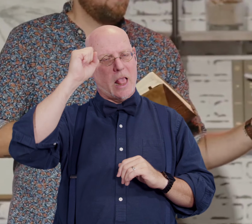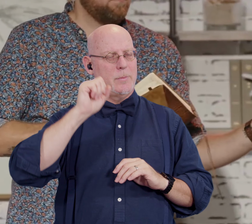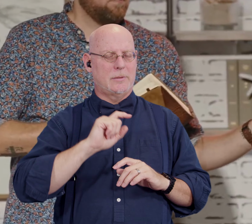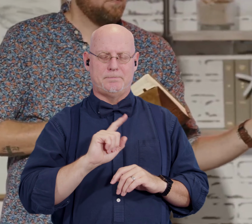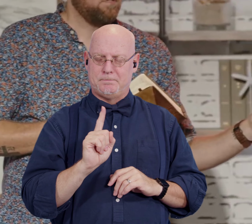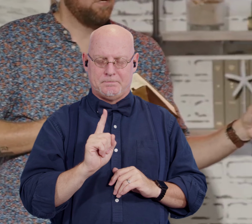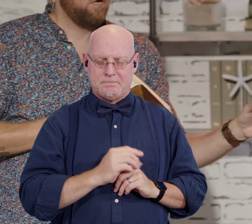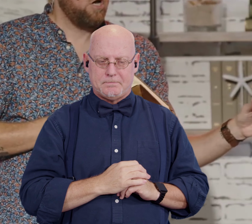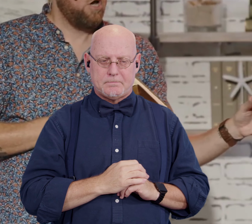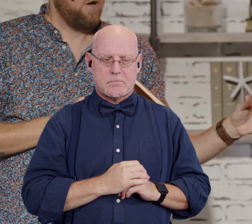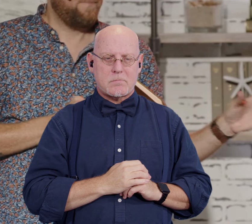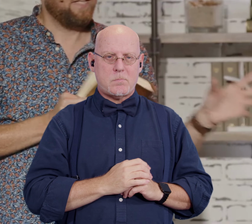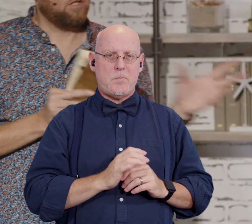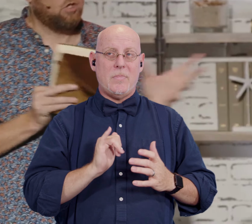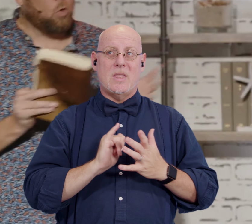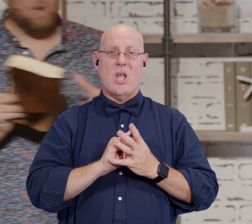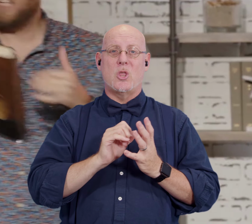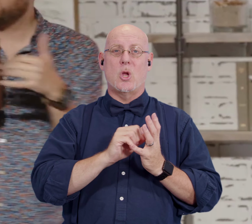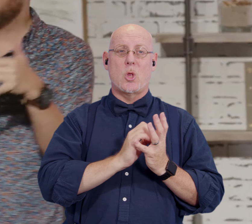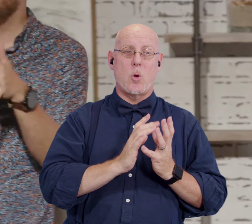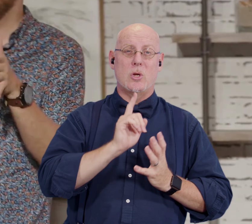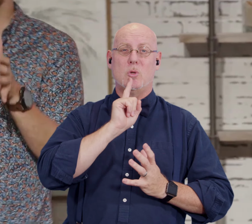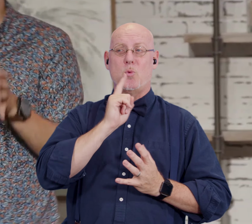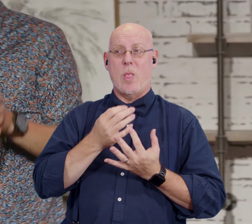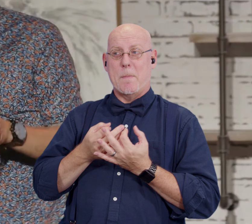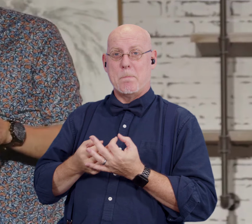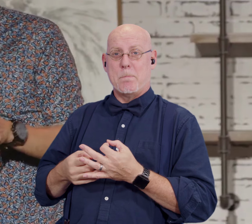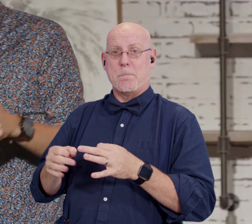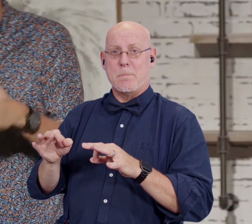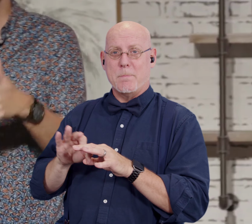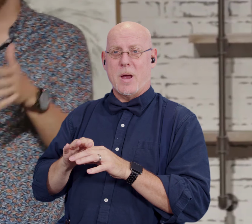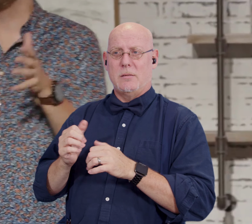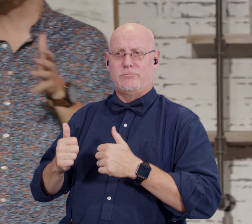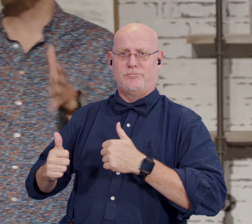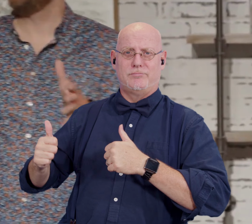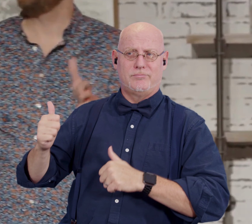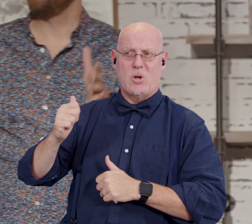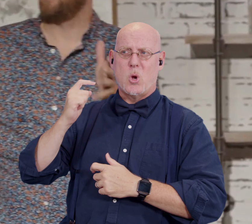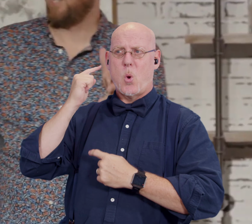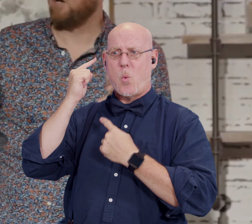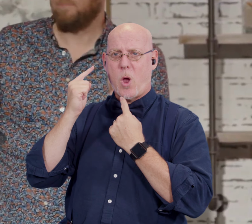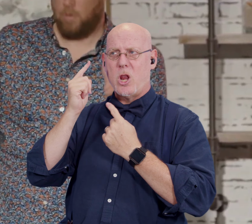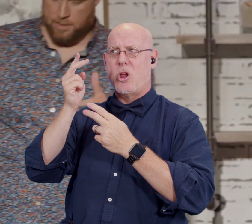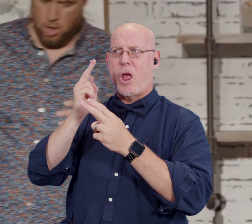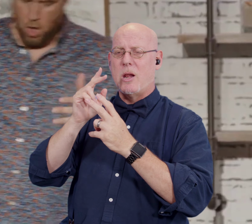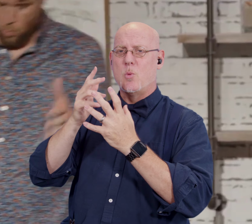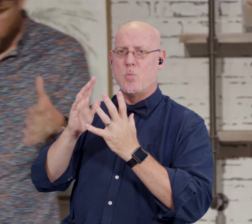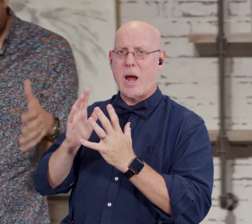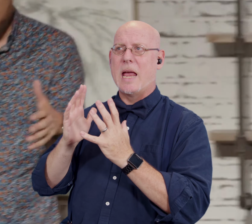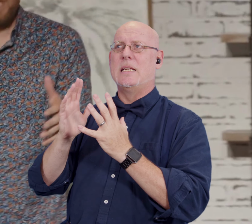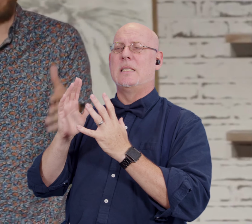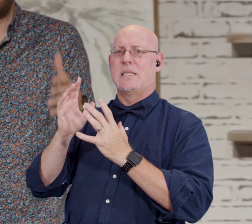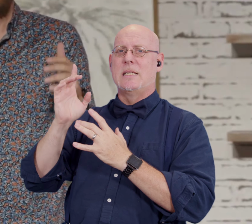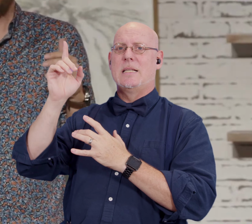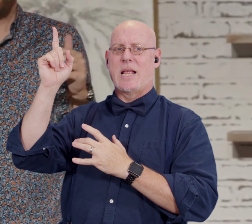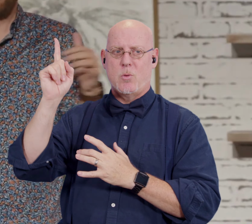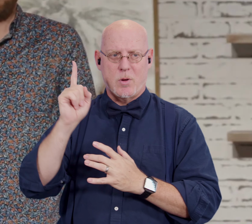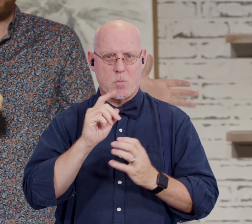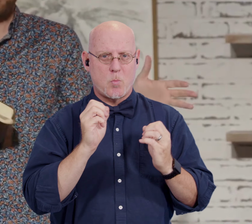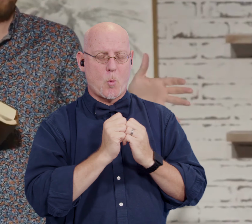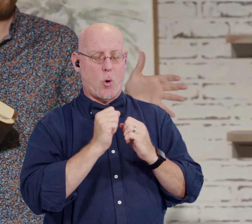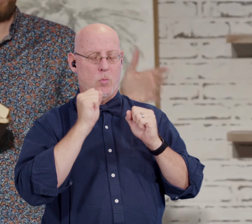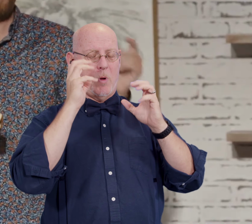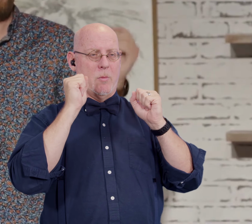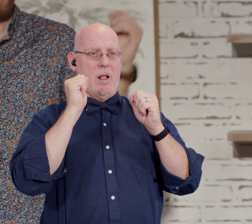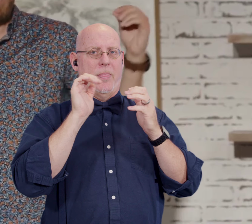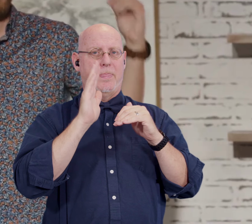Solomon's, but that the glory that truly matters, transcendent wonder and honor and praise, will be more